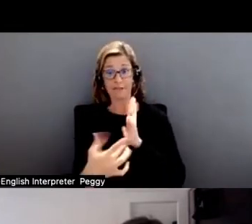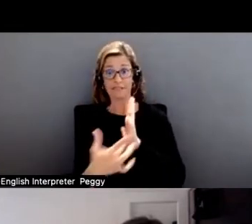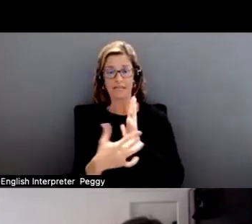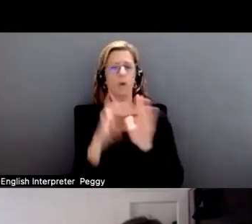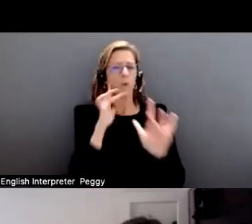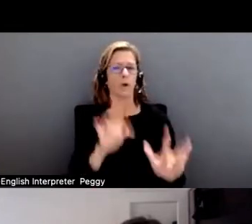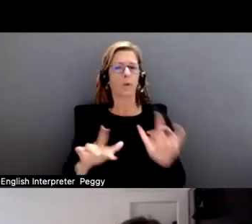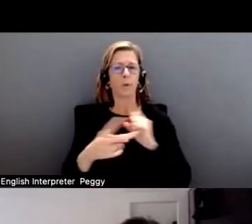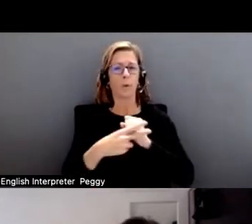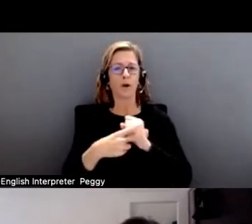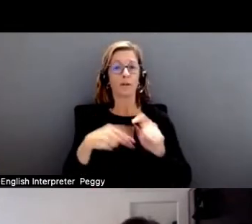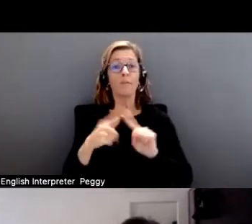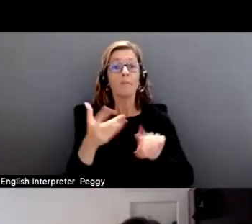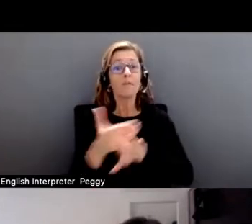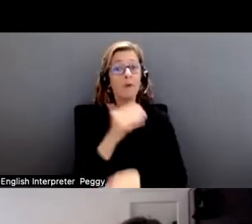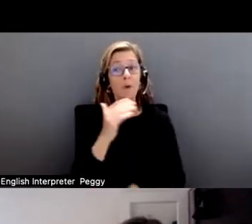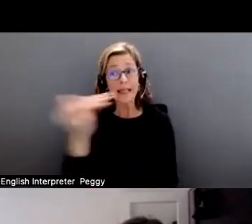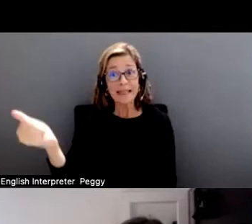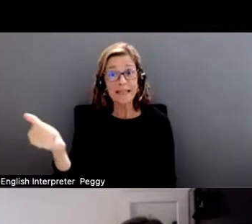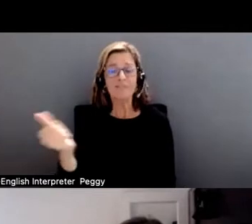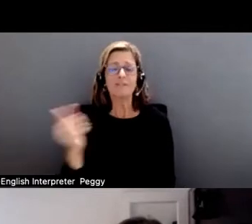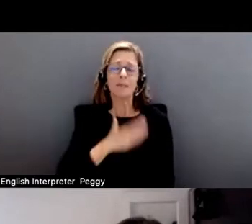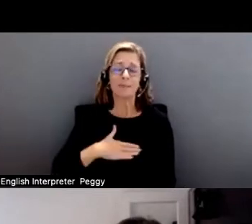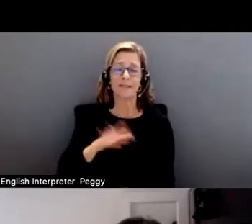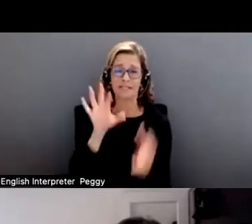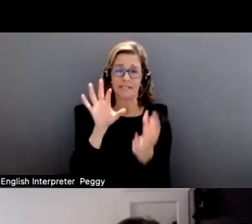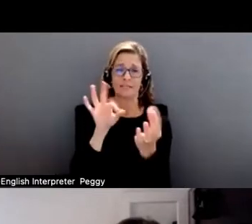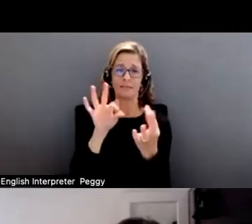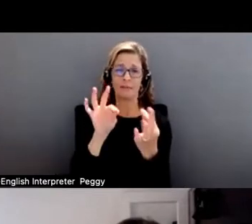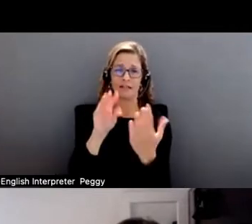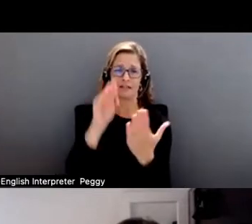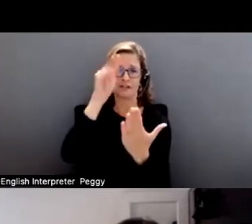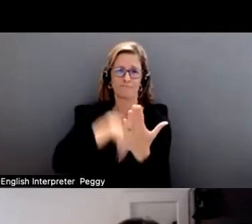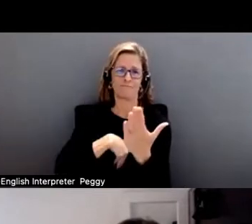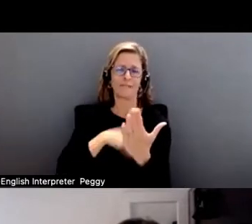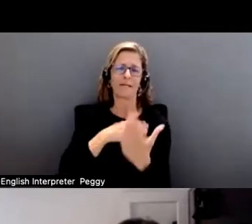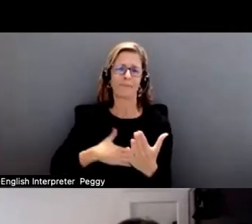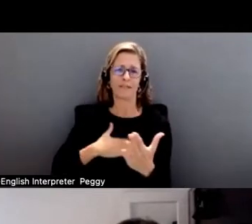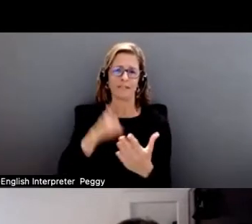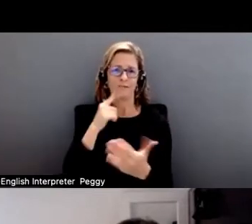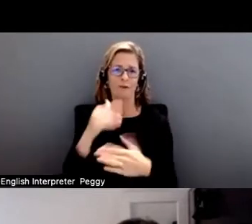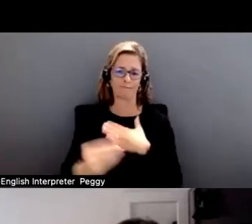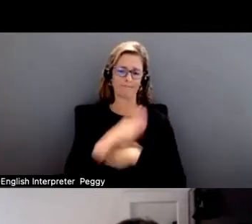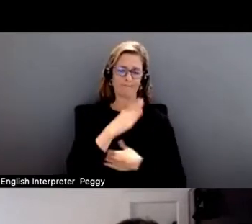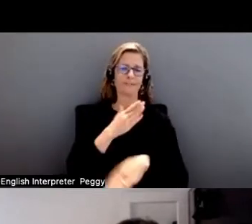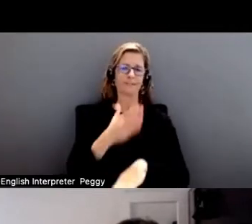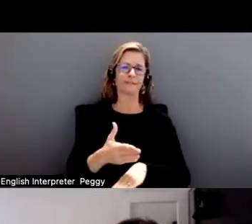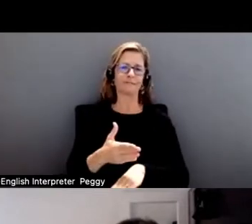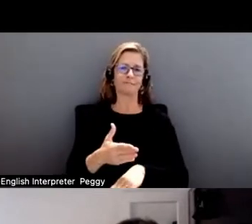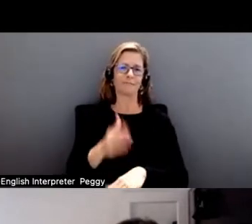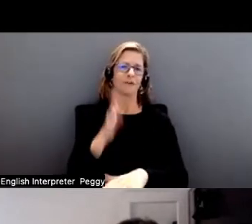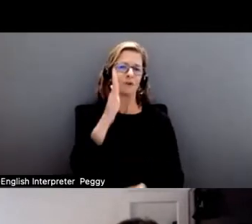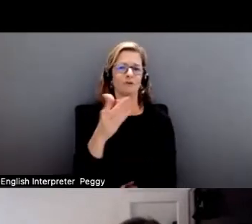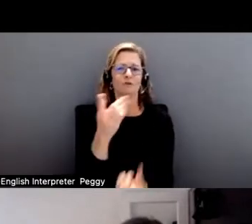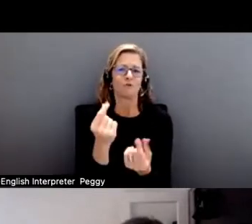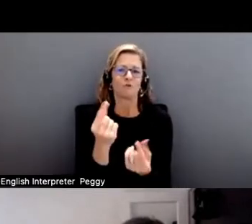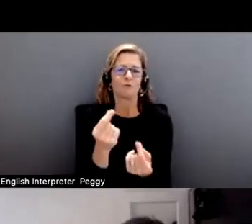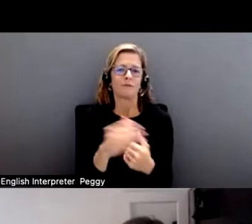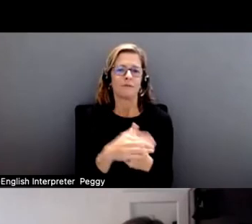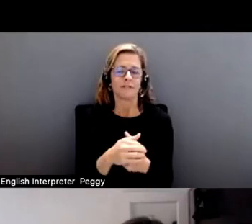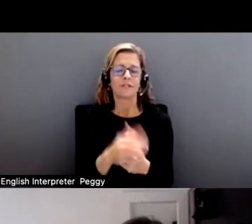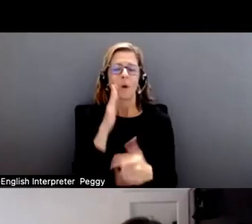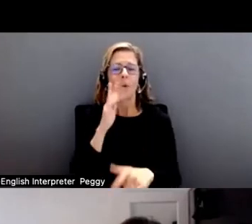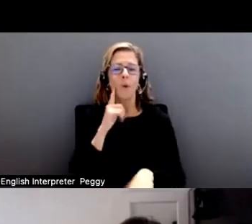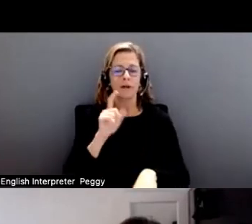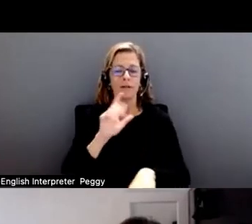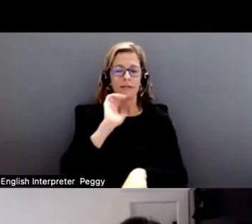the survey. The survey always helps us improve our sessions. And then I'll put a timer on so that when we come back at around 3:30, you